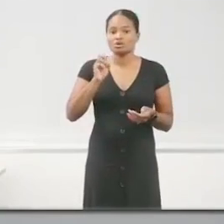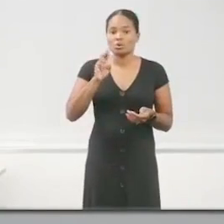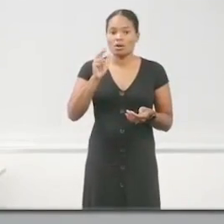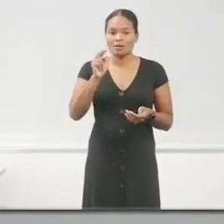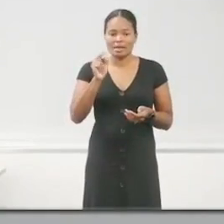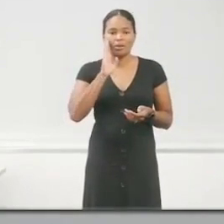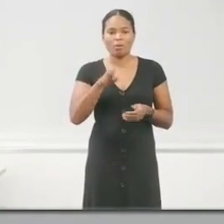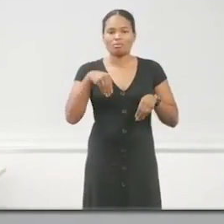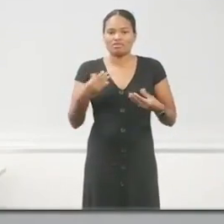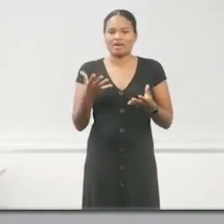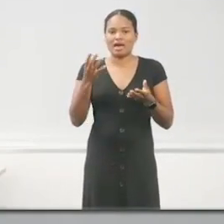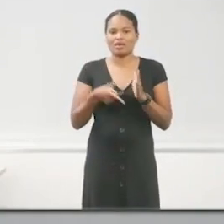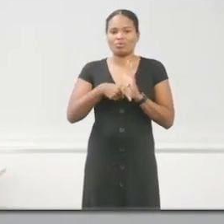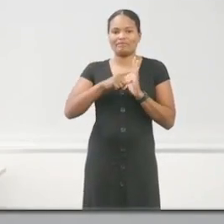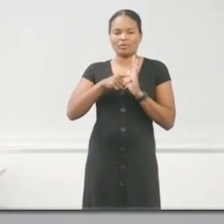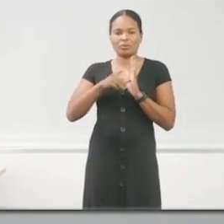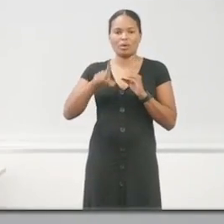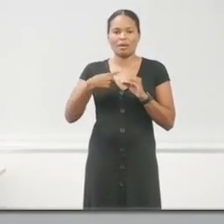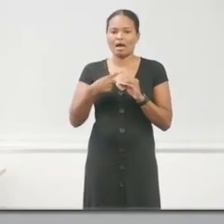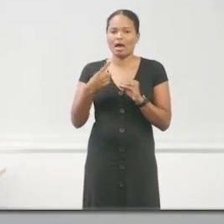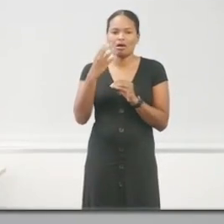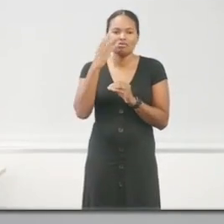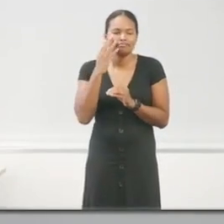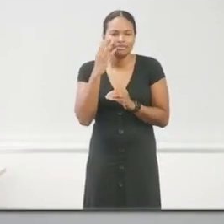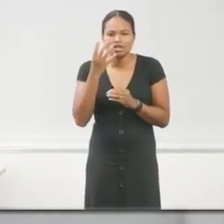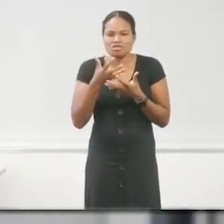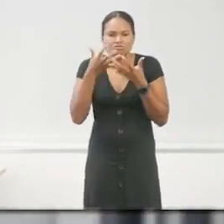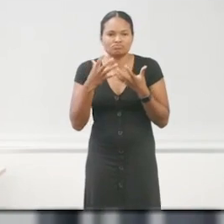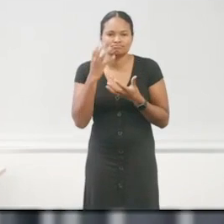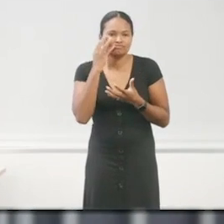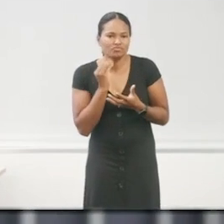of the rich history of the evolution